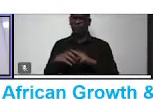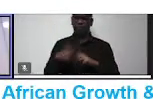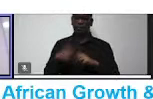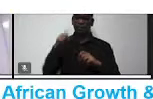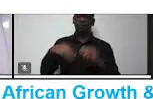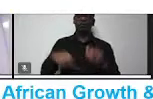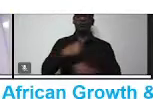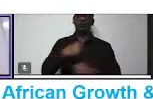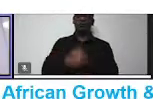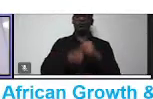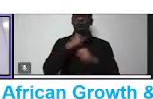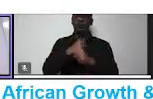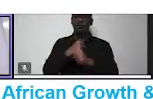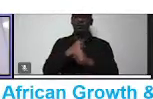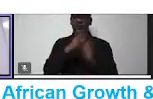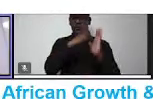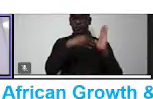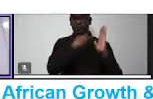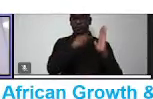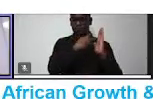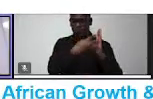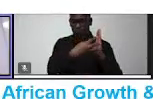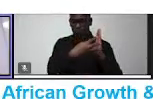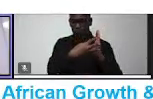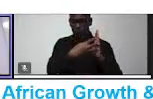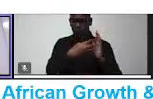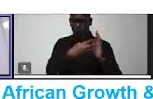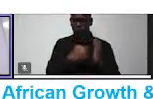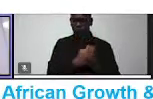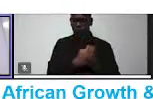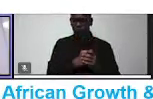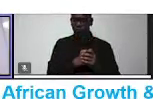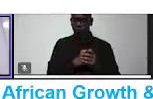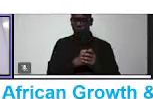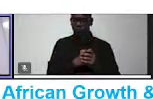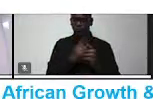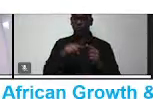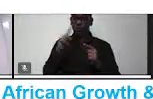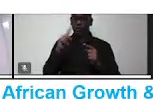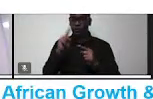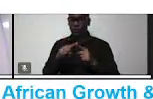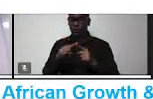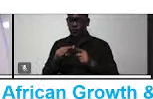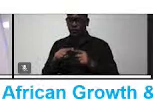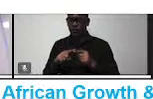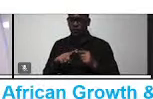criteria, but it depends. And then